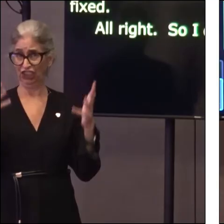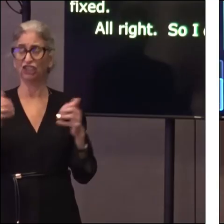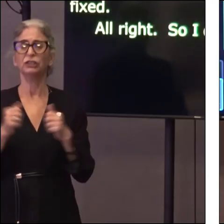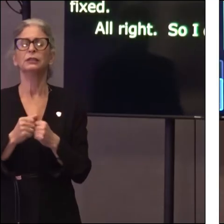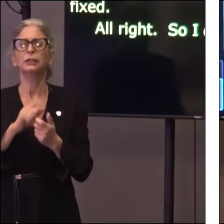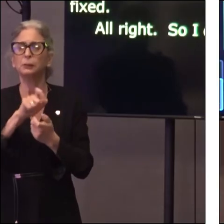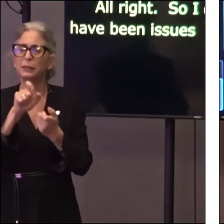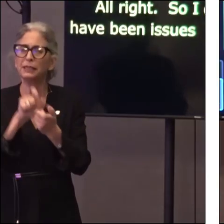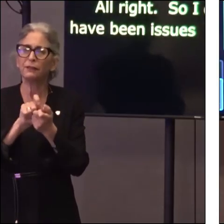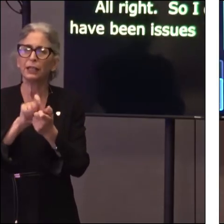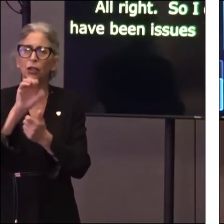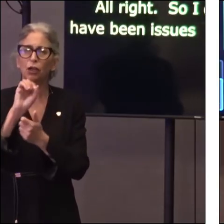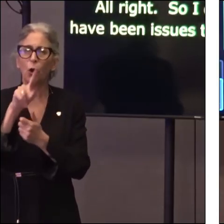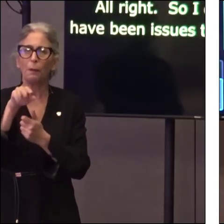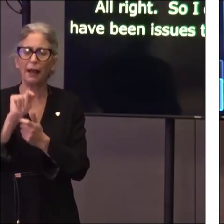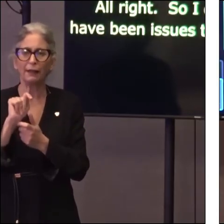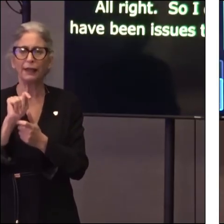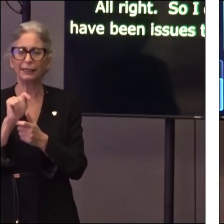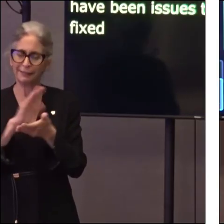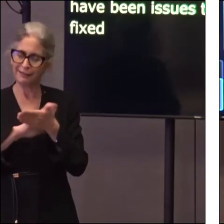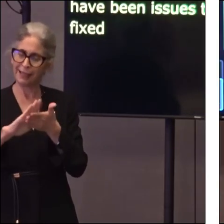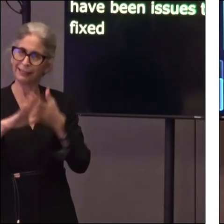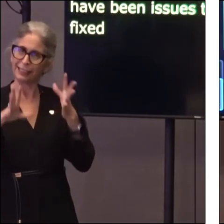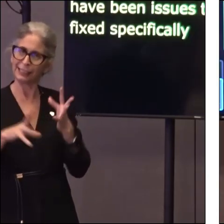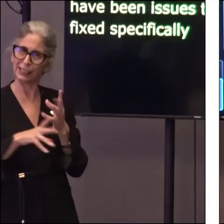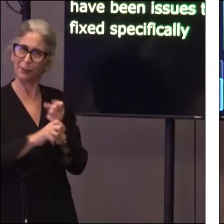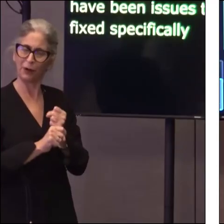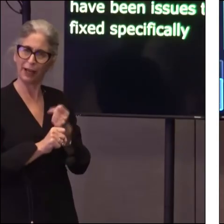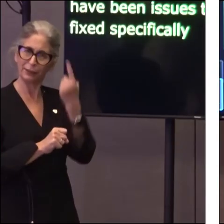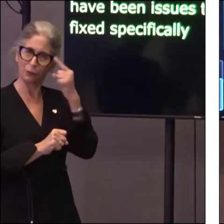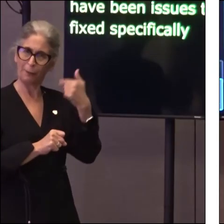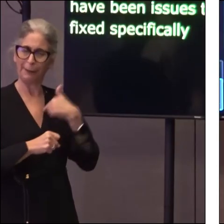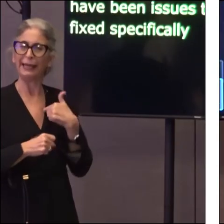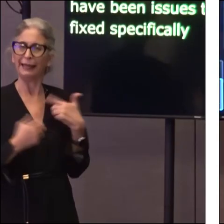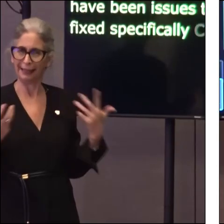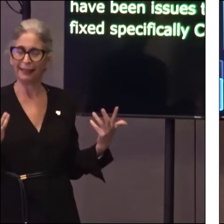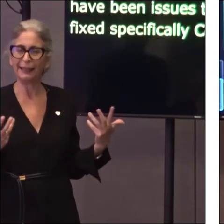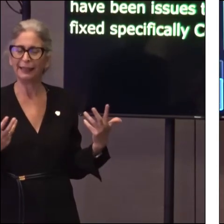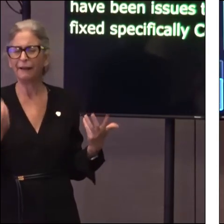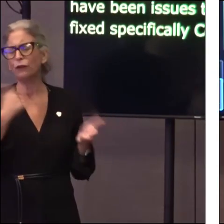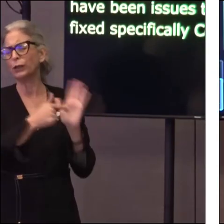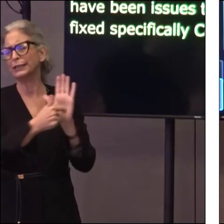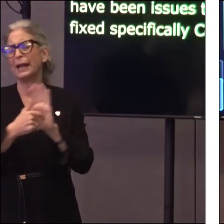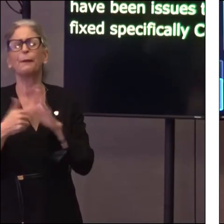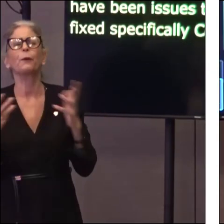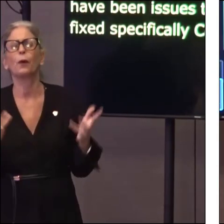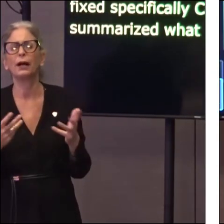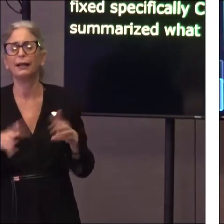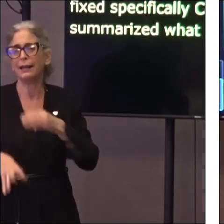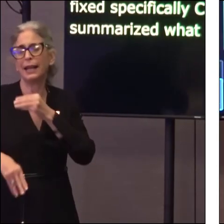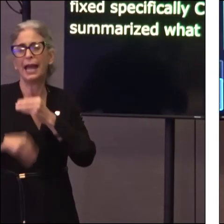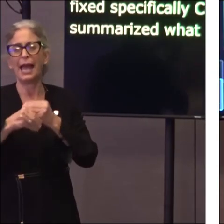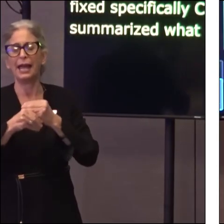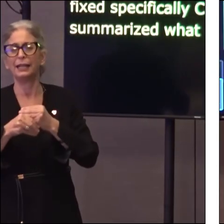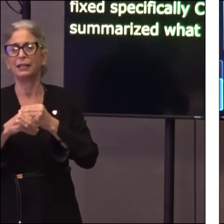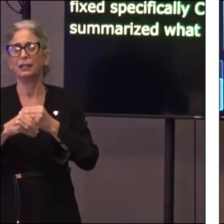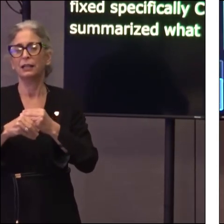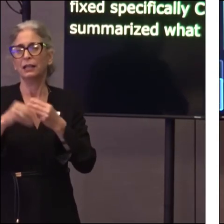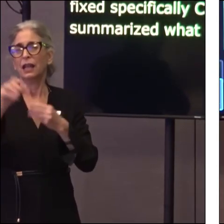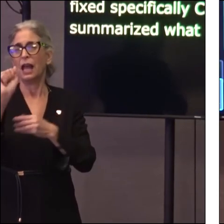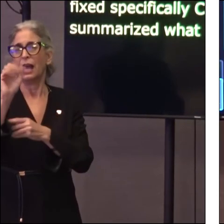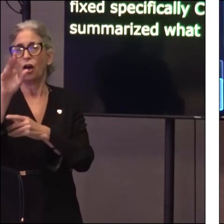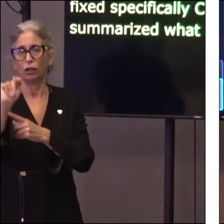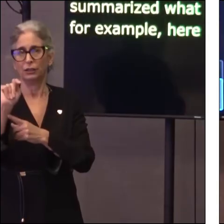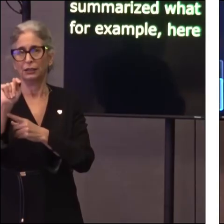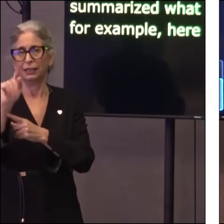Specifically, Copilot's nicely summarized what it did for me. So, for example, here it added an alternative text